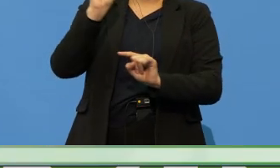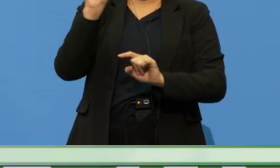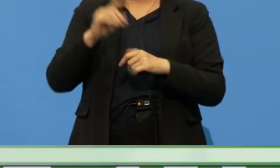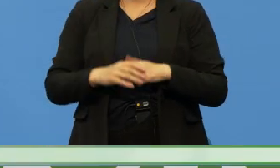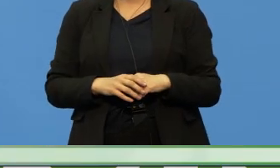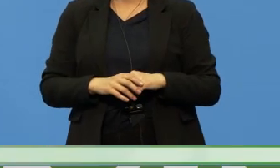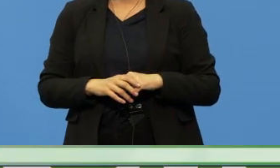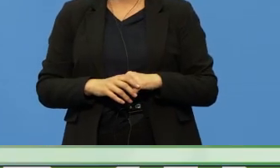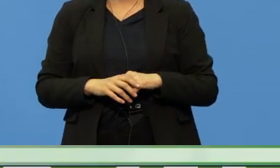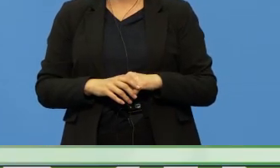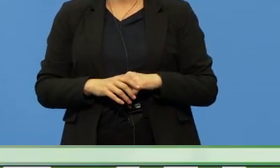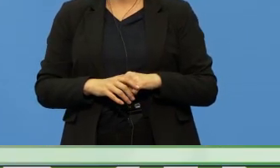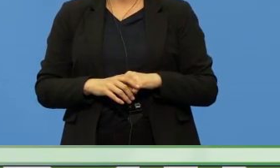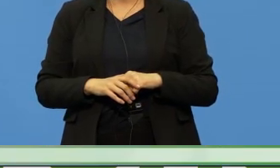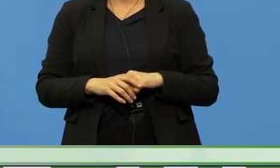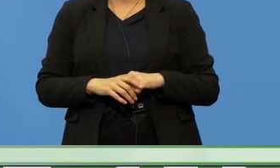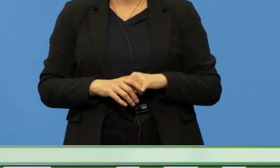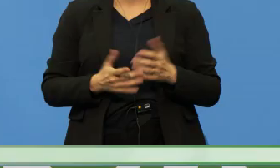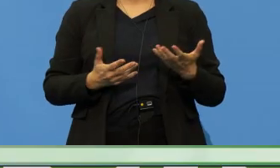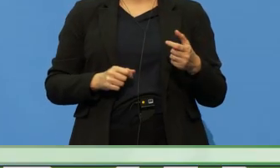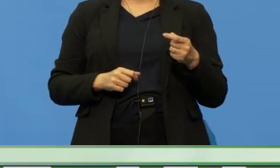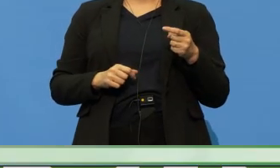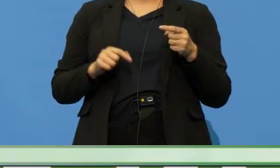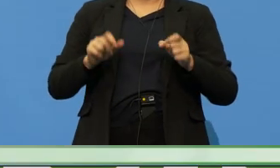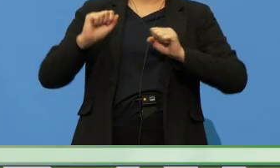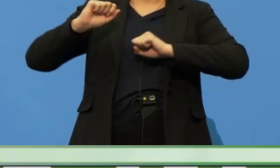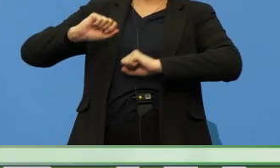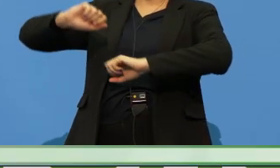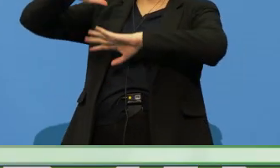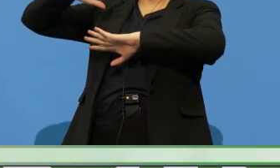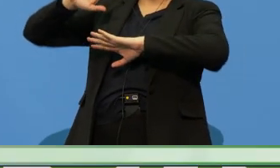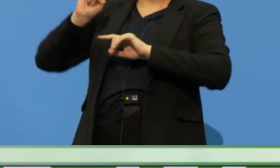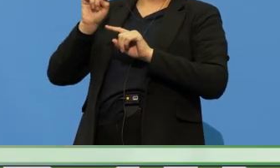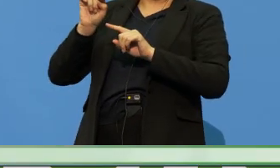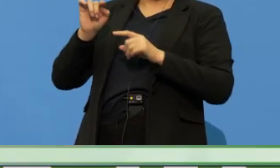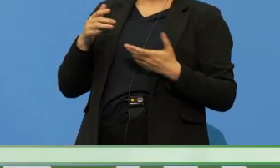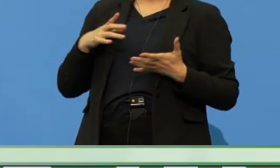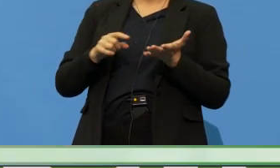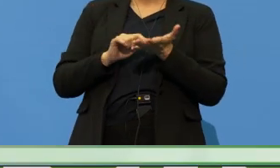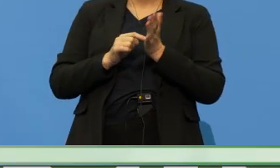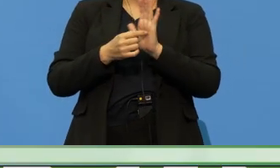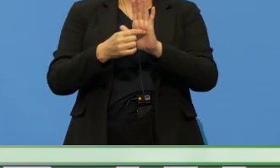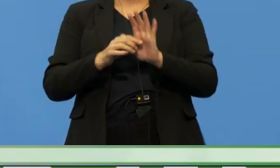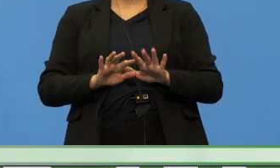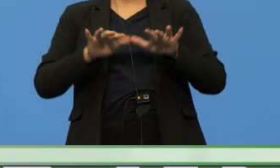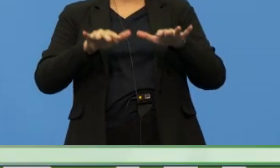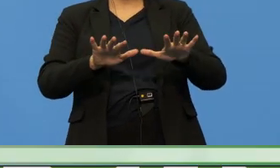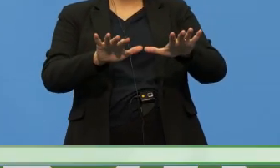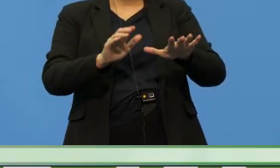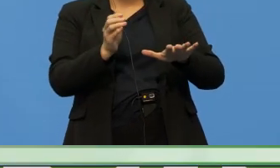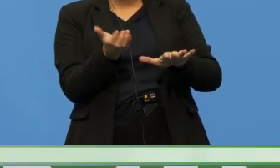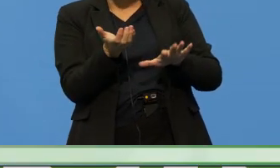this exhibition is all about communicating the exhibited seashells, which everyone is coming